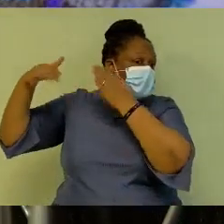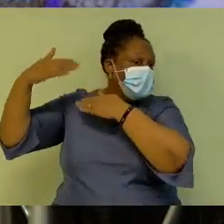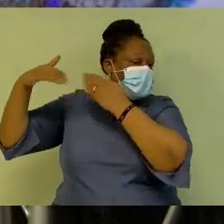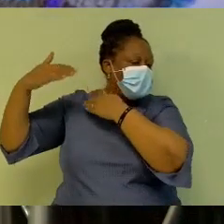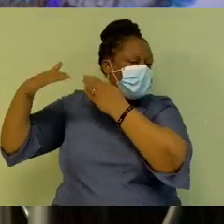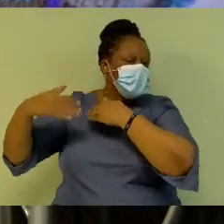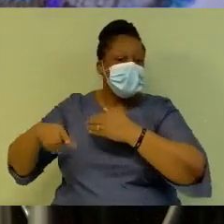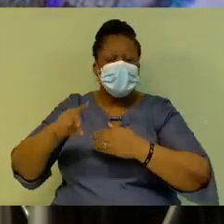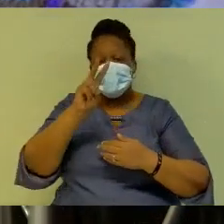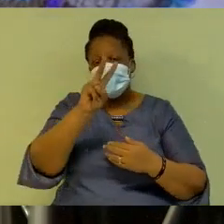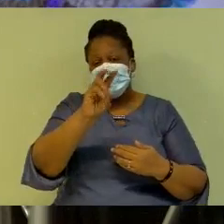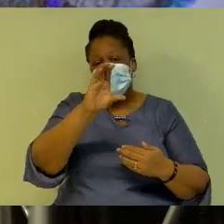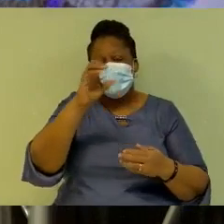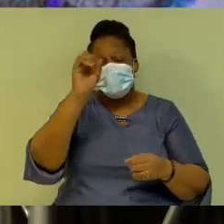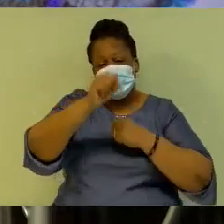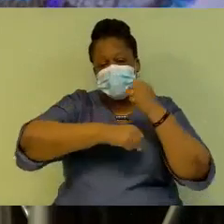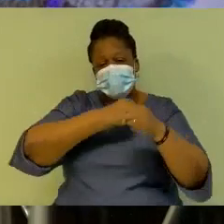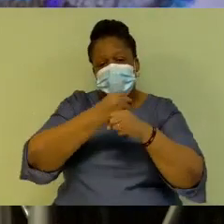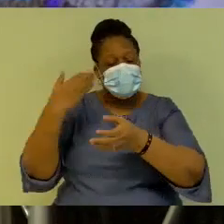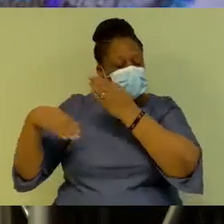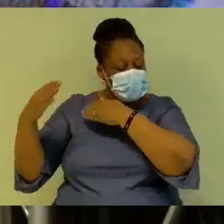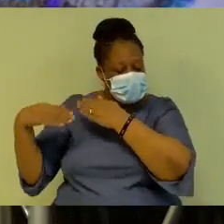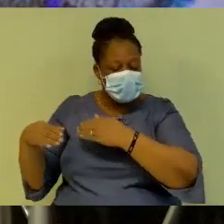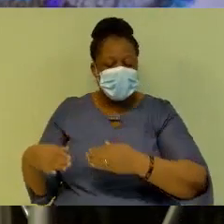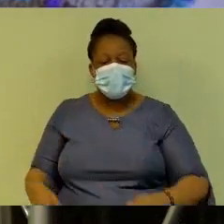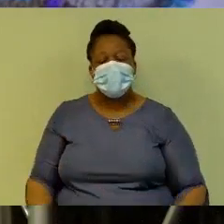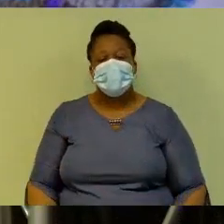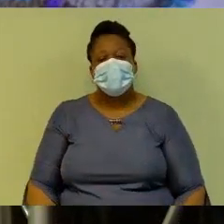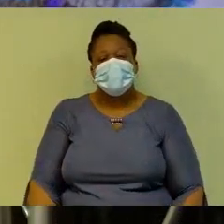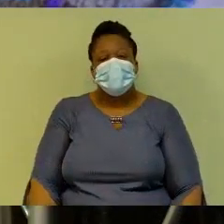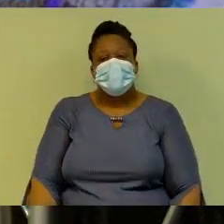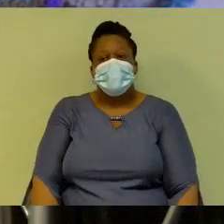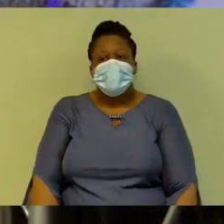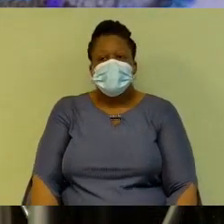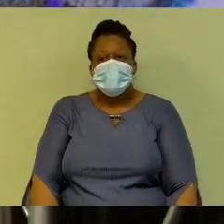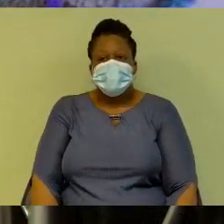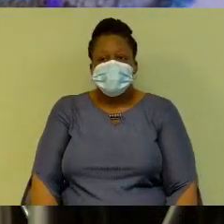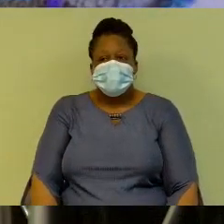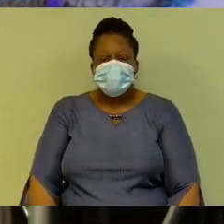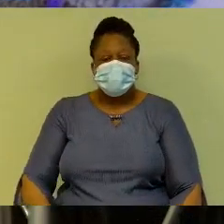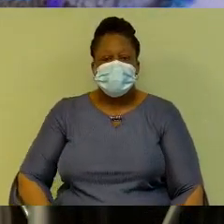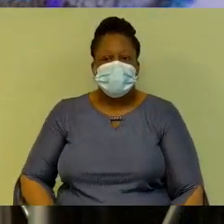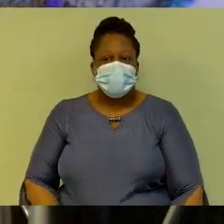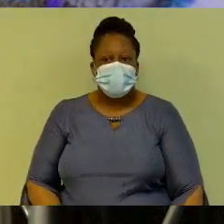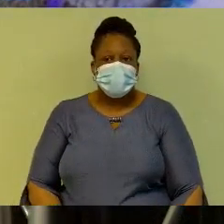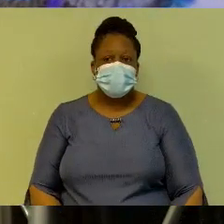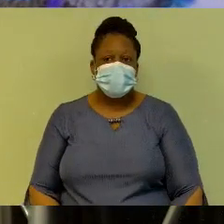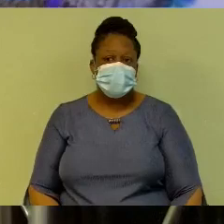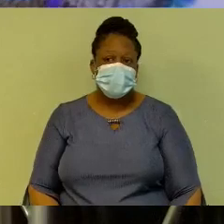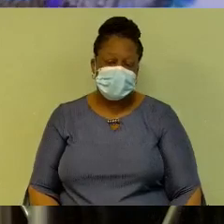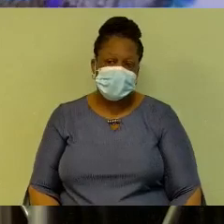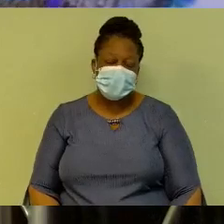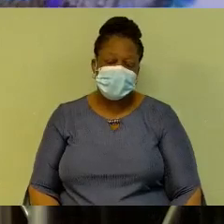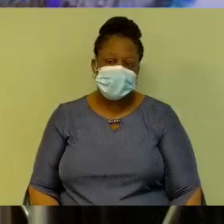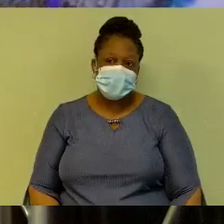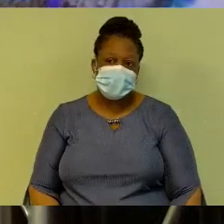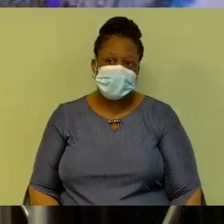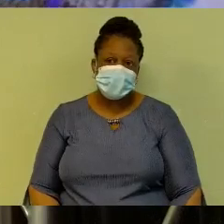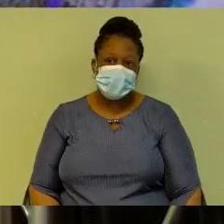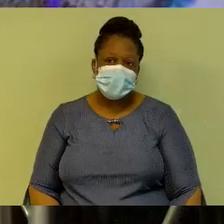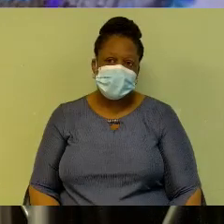on the battlefield during the Crimean War. Her laborious efforts to improve conditions in field hospitals, to